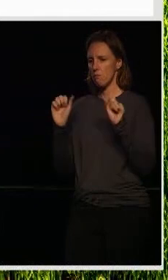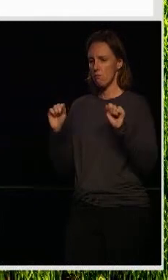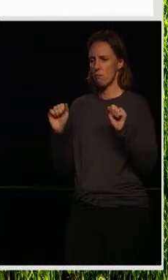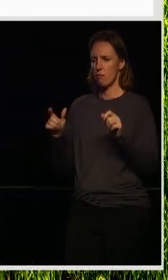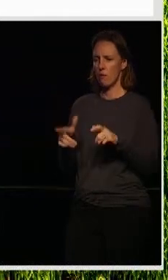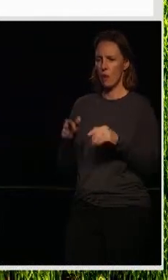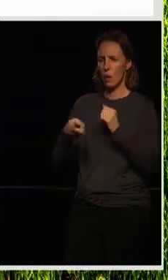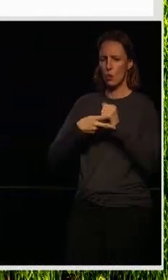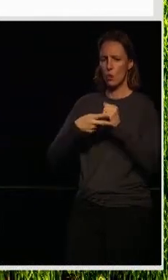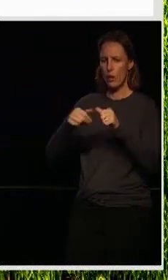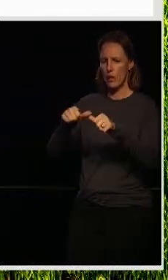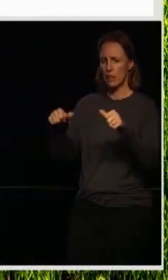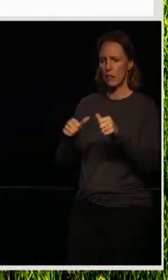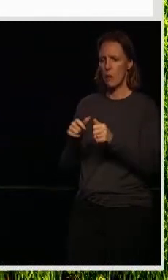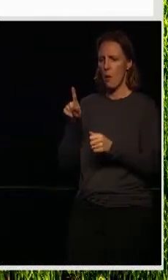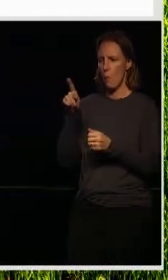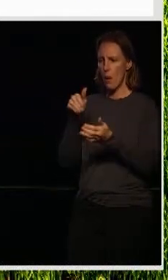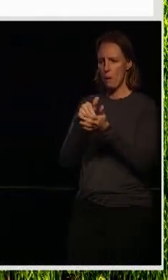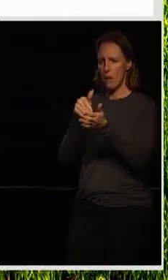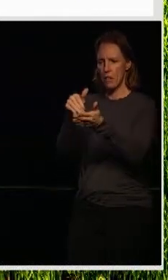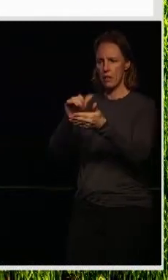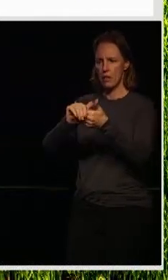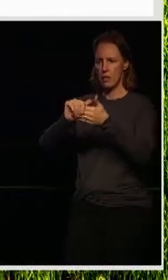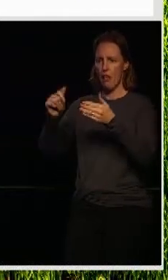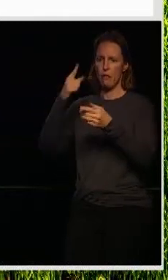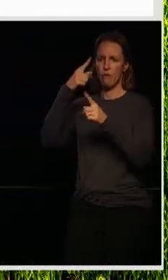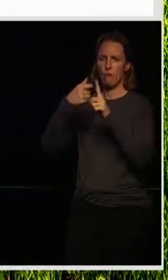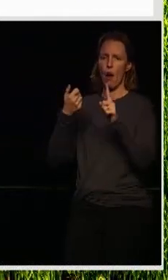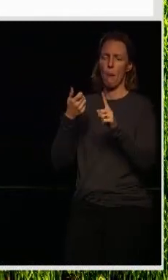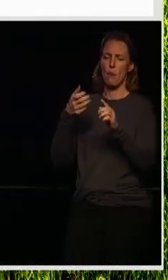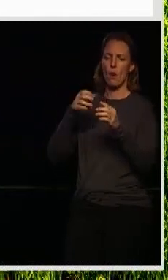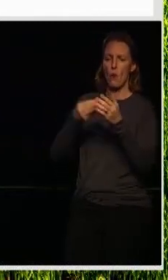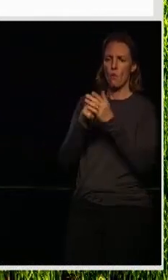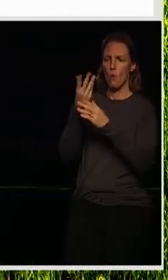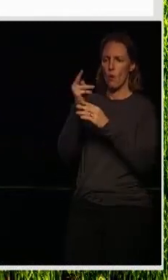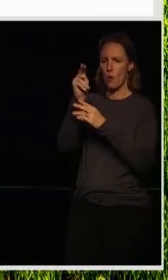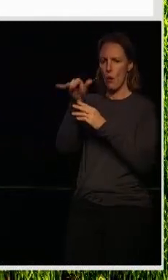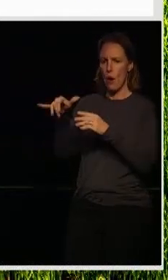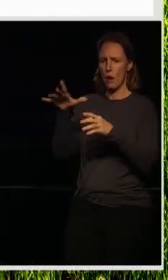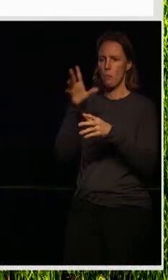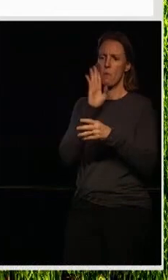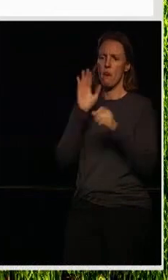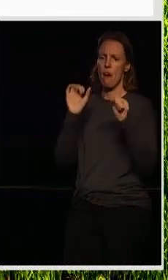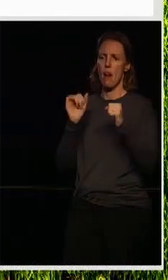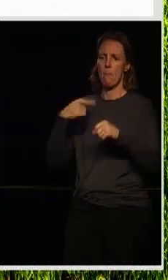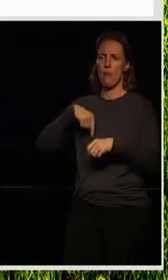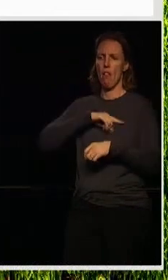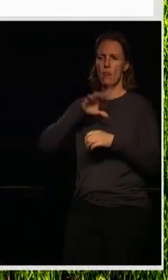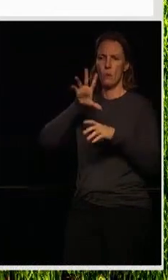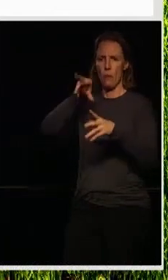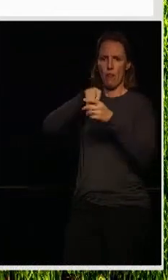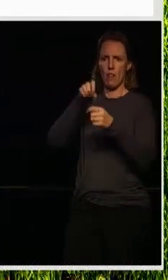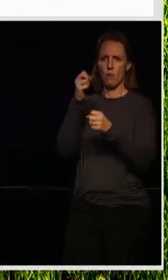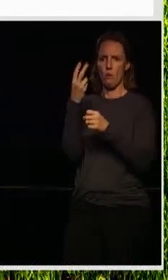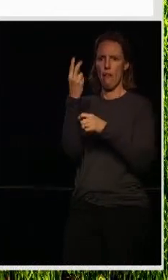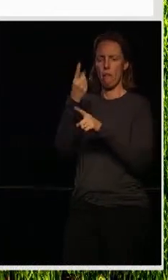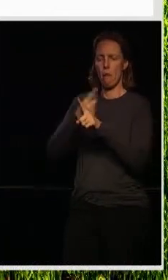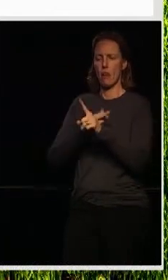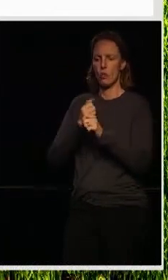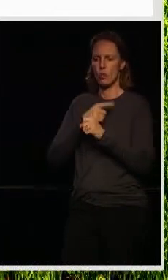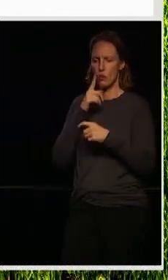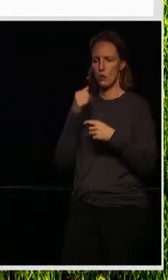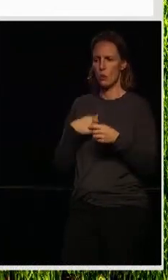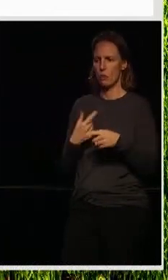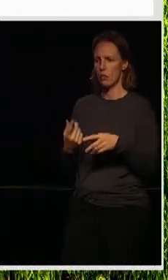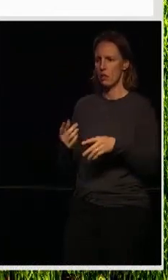million of investment from Grow New York would enable us within 12 months to establish our manufacturing and sales base